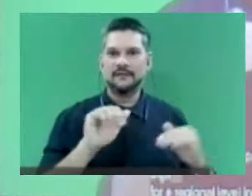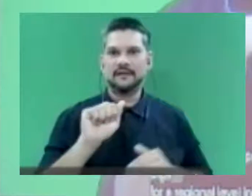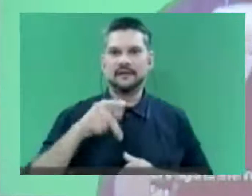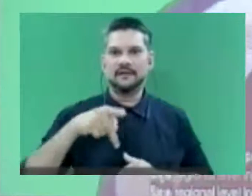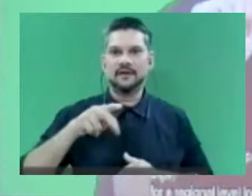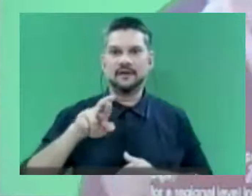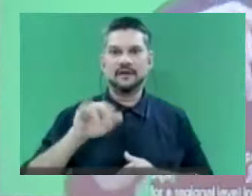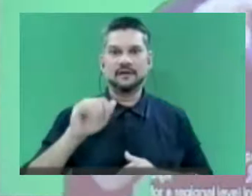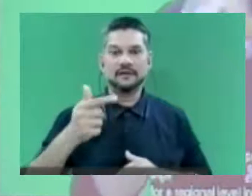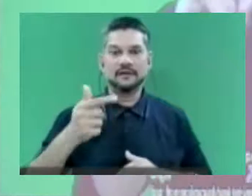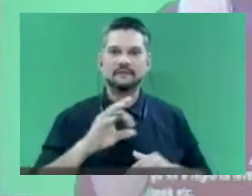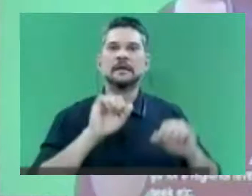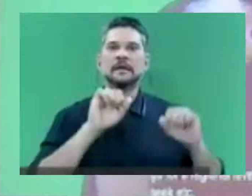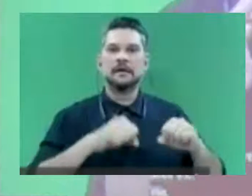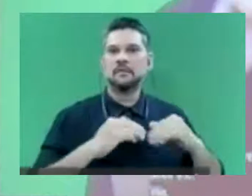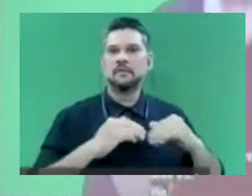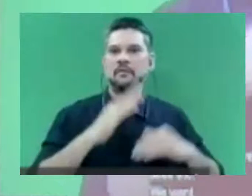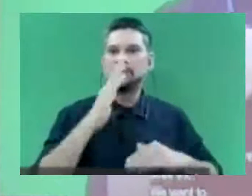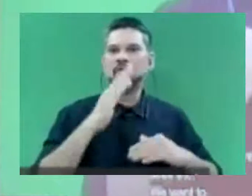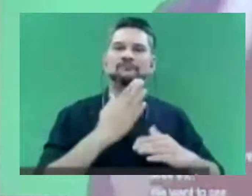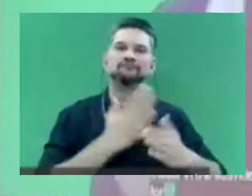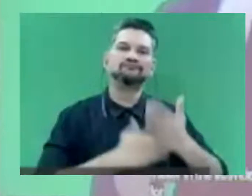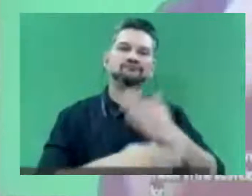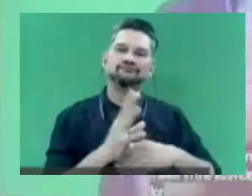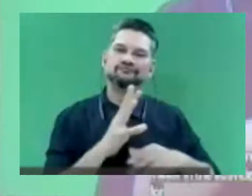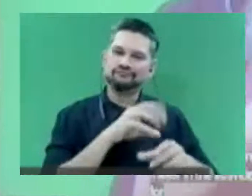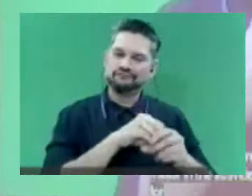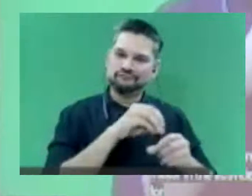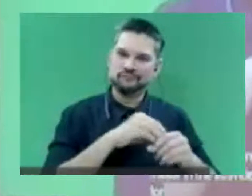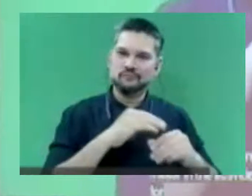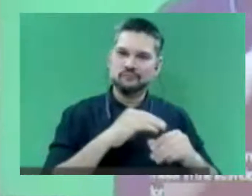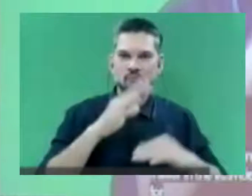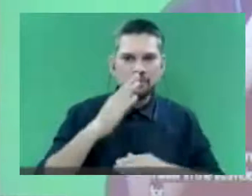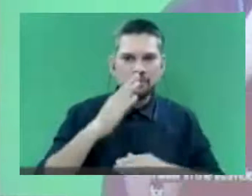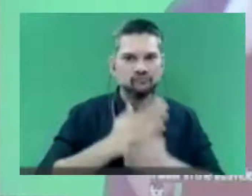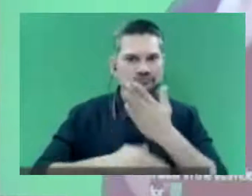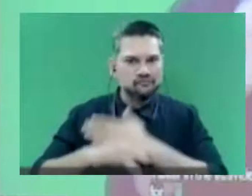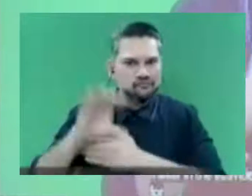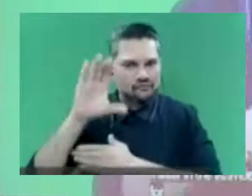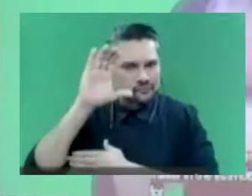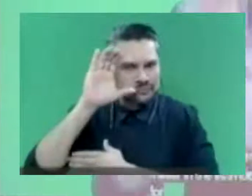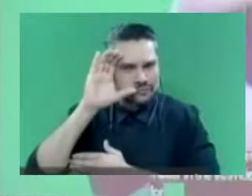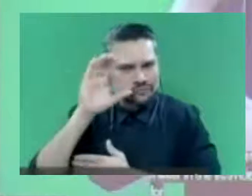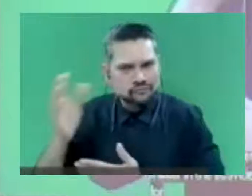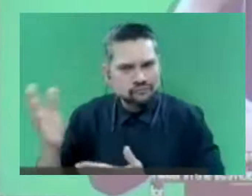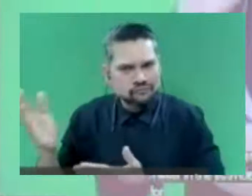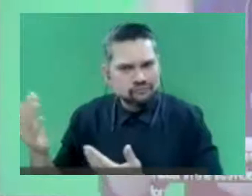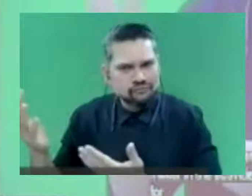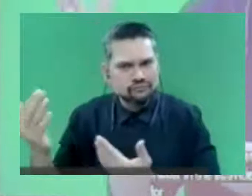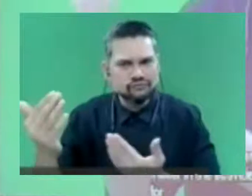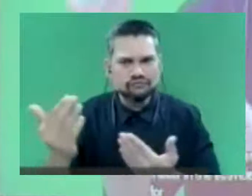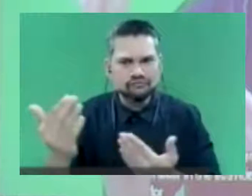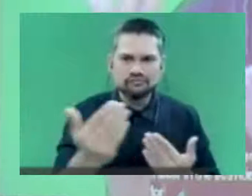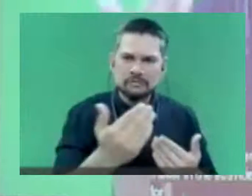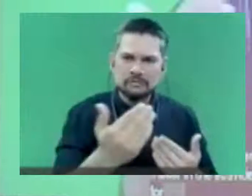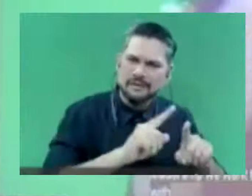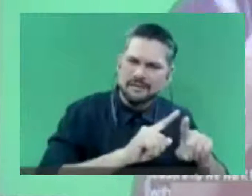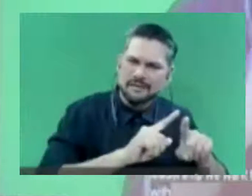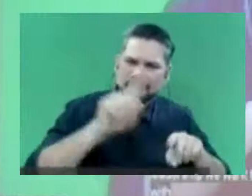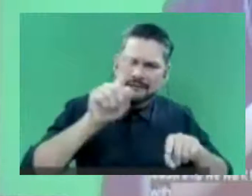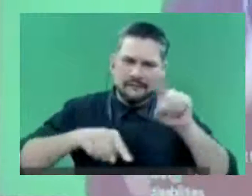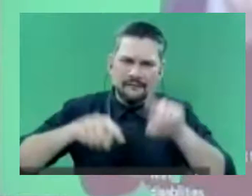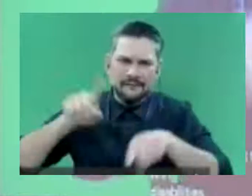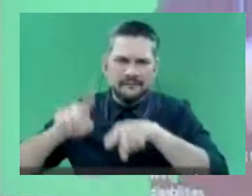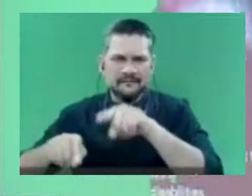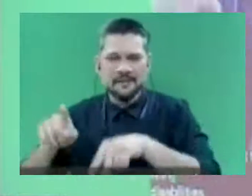etc. We want to see more voice from the people with disabilities and diverse group. Not only this time we are